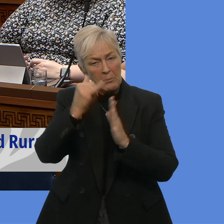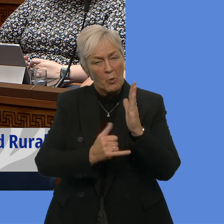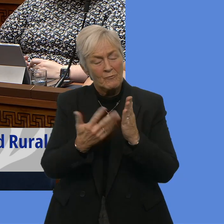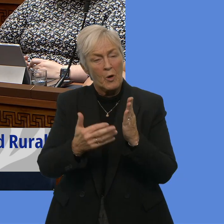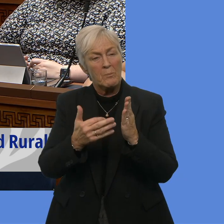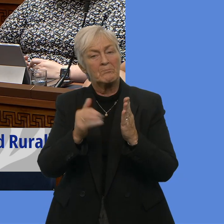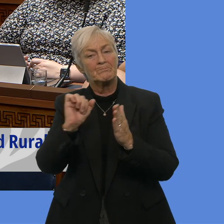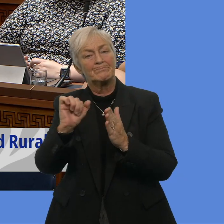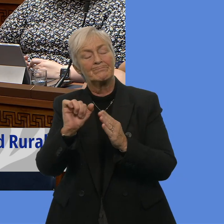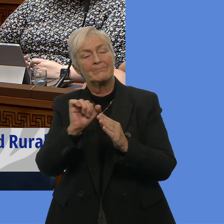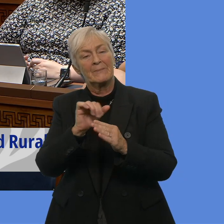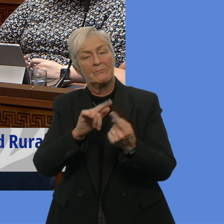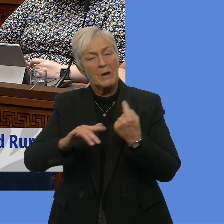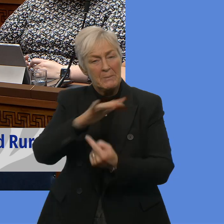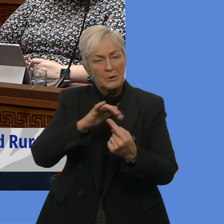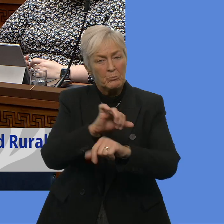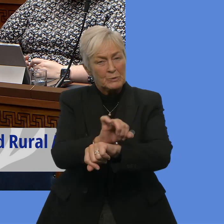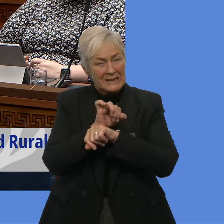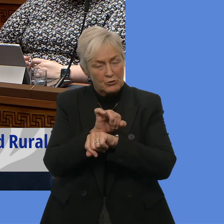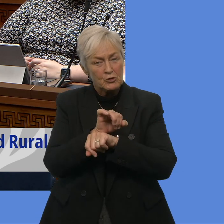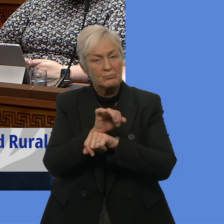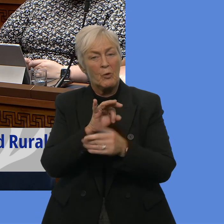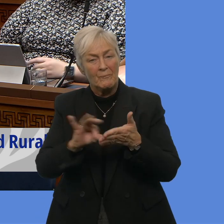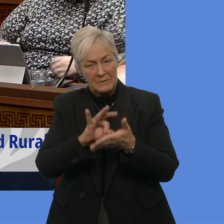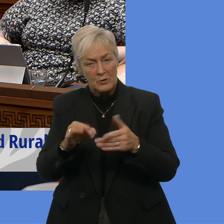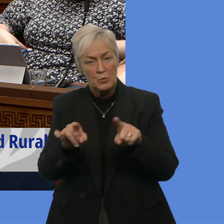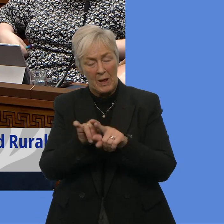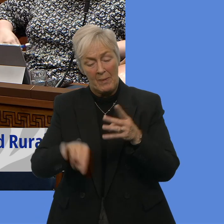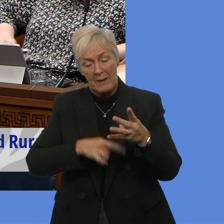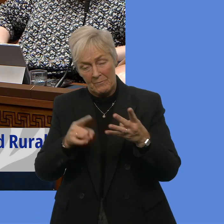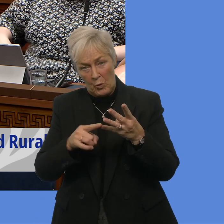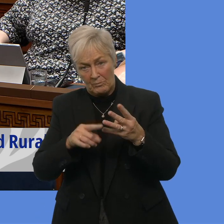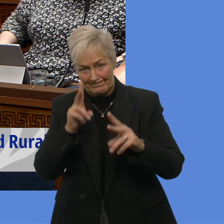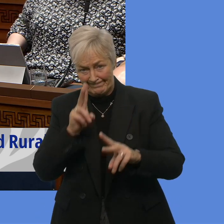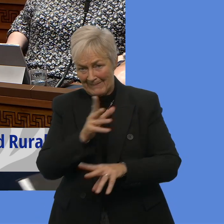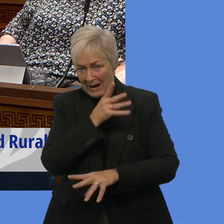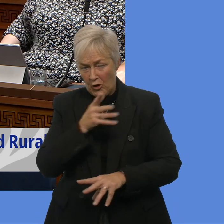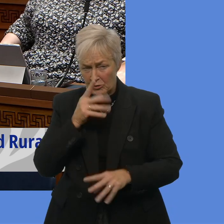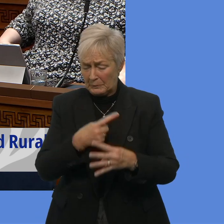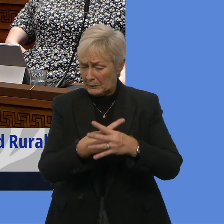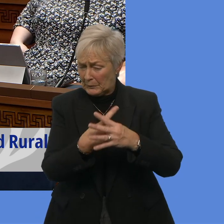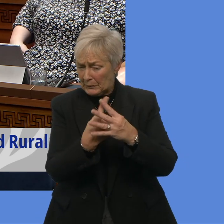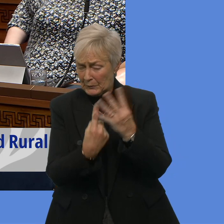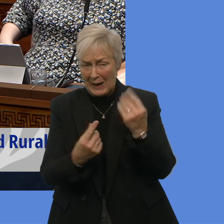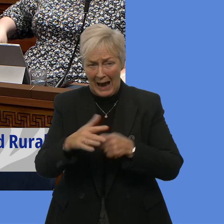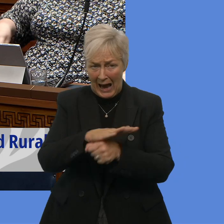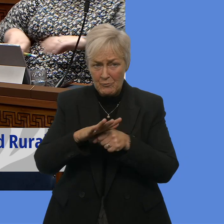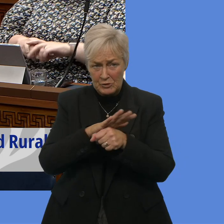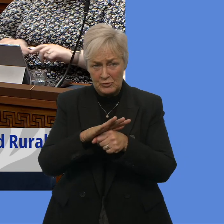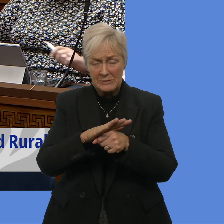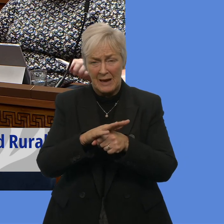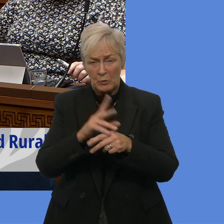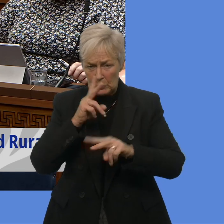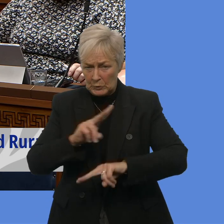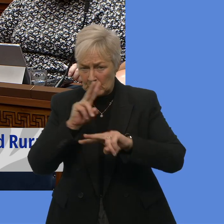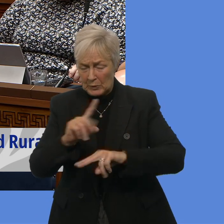Environmental Protection. And the other issue is in terms of Nutrients Action Programme in terms of agriculture. So there's multiple areas that we're taking around this, but I'm reliant upon others to